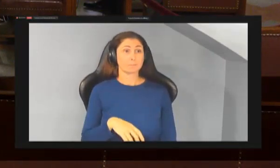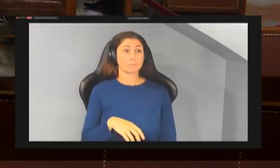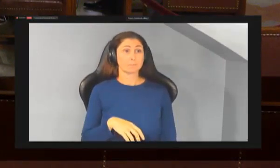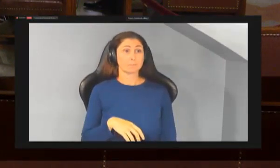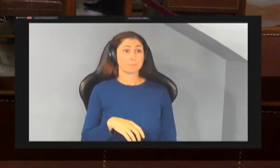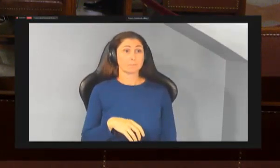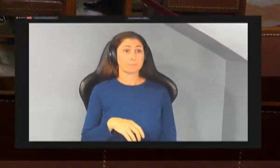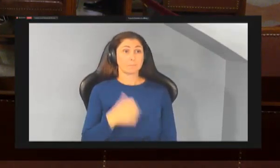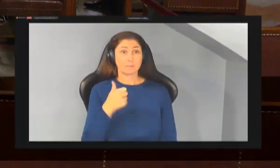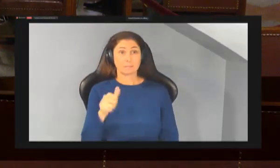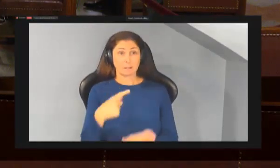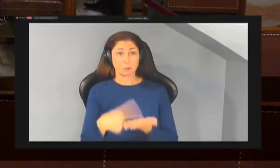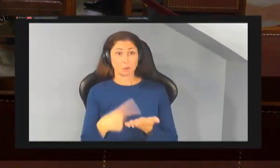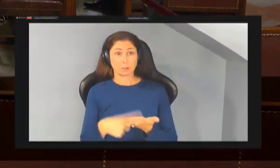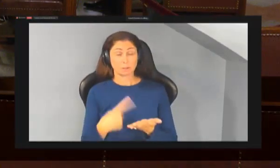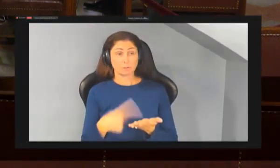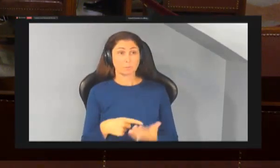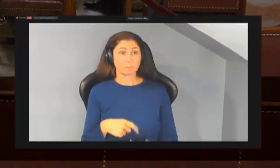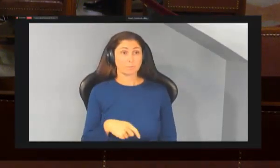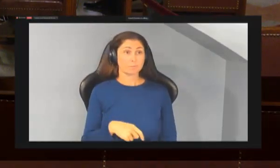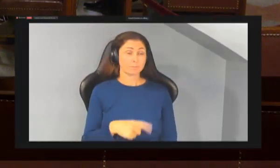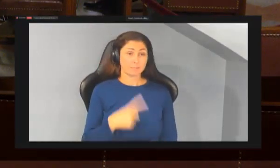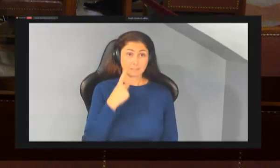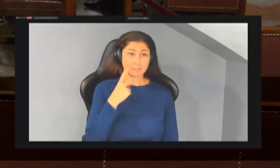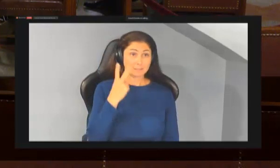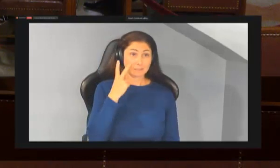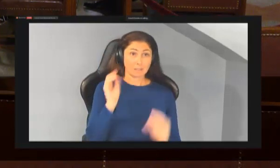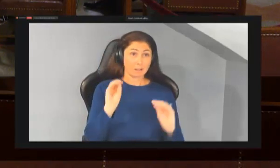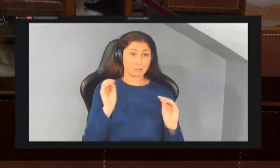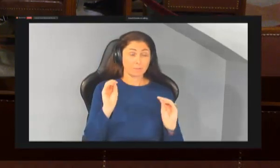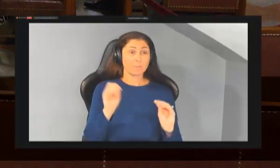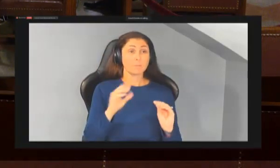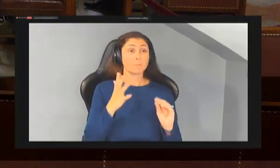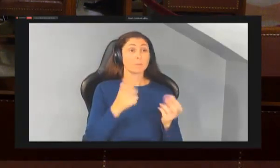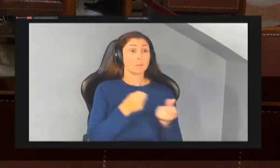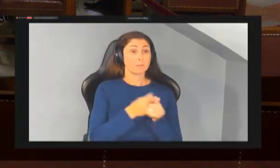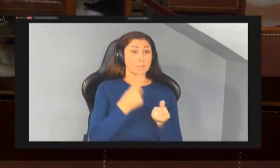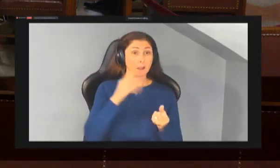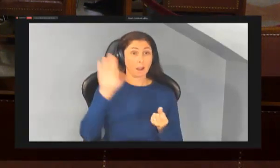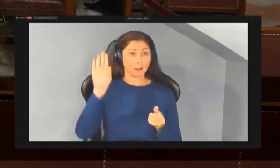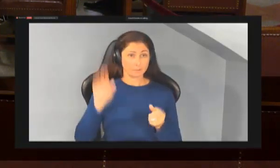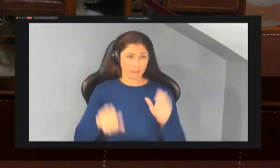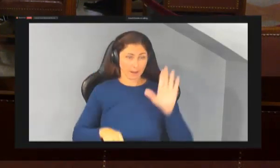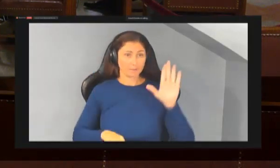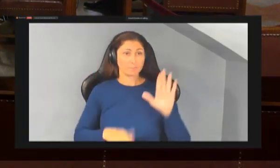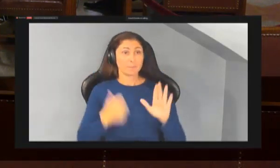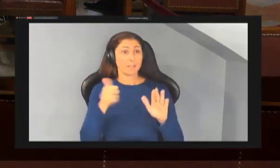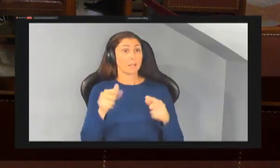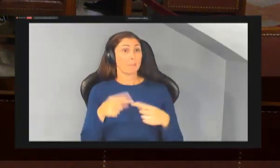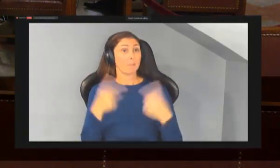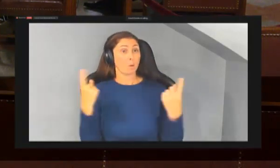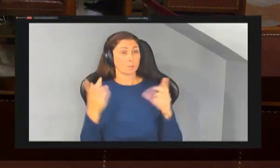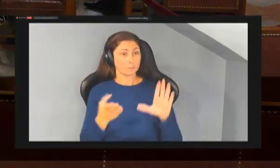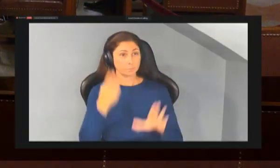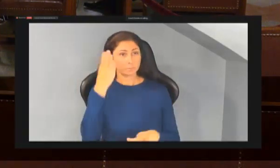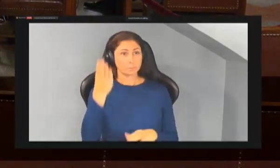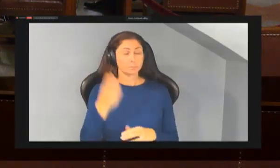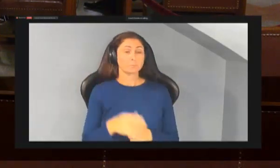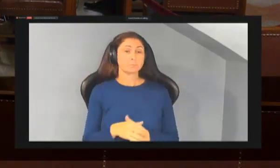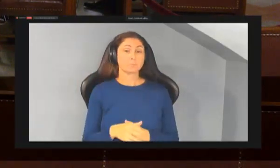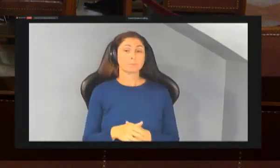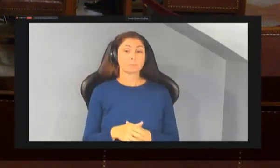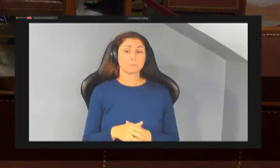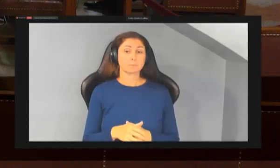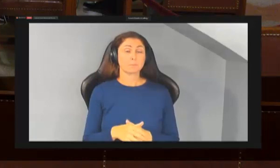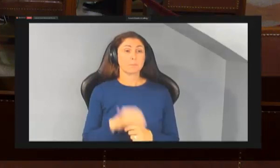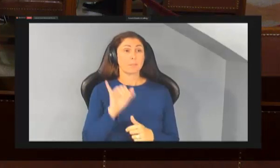Any discussion? Sorry, seeing none. All those in favor say aye. Aye. Any opposed? Affirmative recommendation. That does